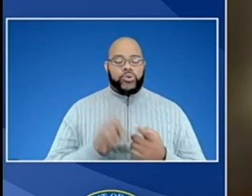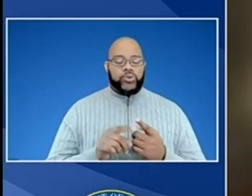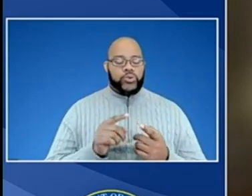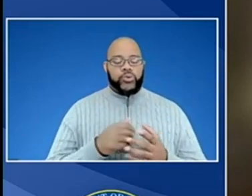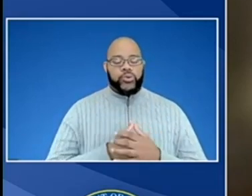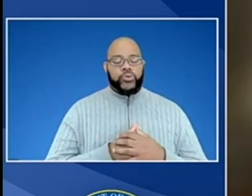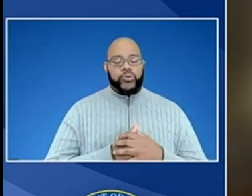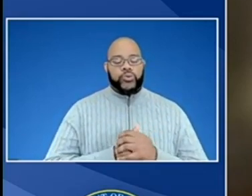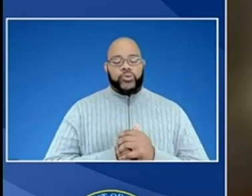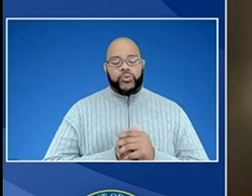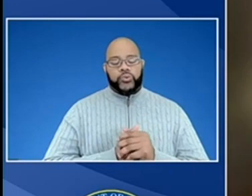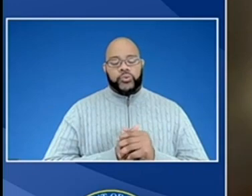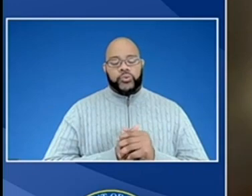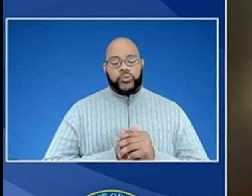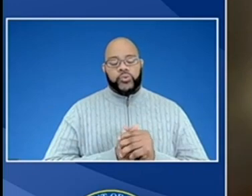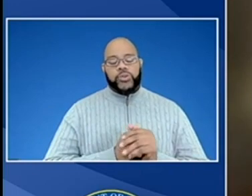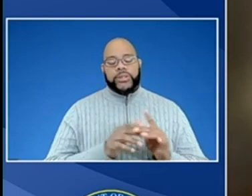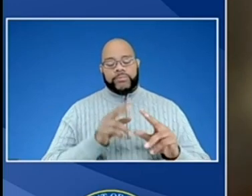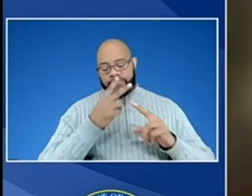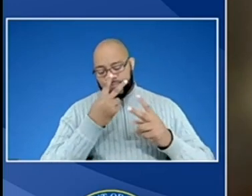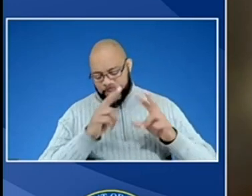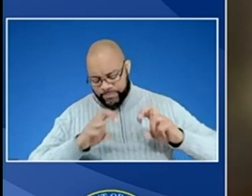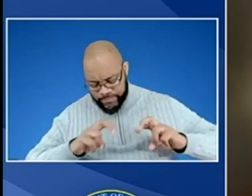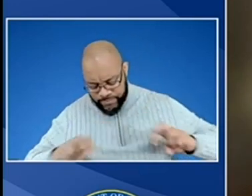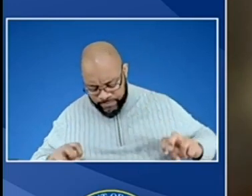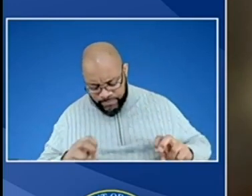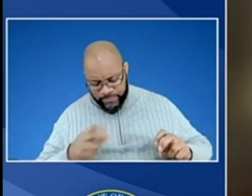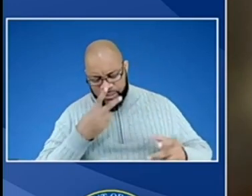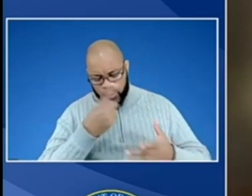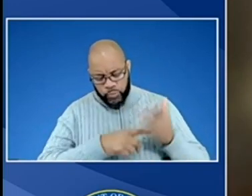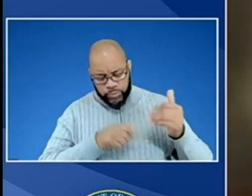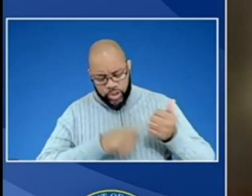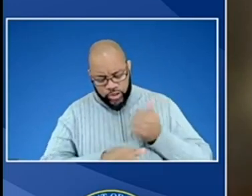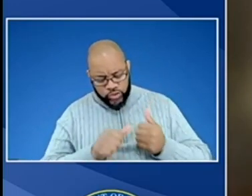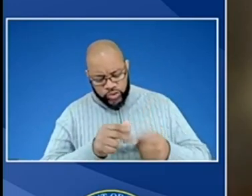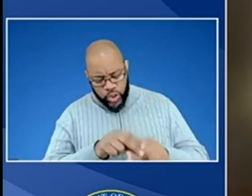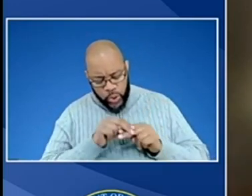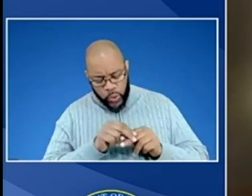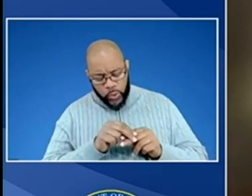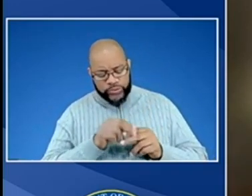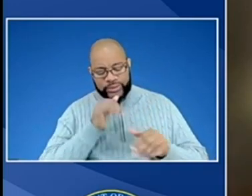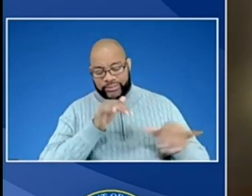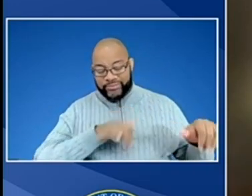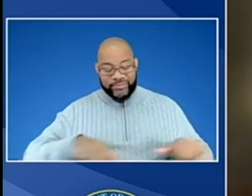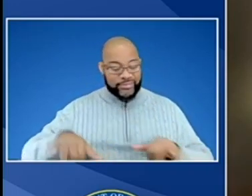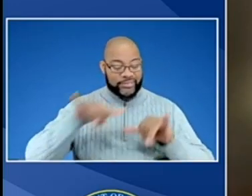in order to sort of peel back and look behind underlying loans is inconsistent